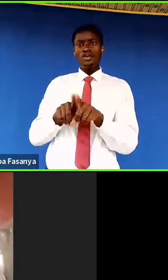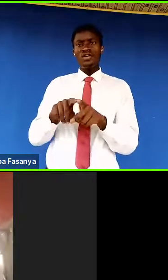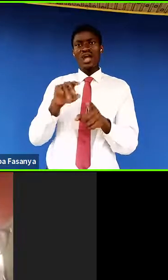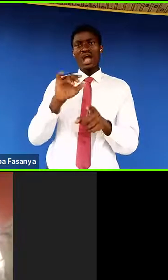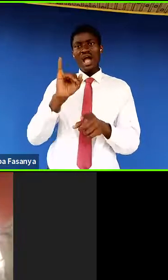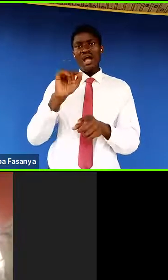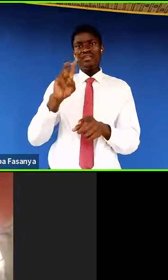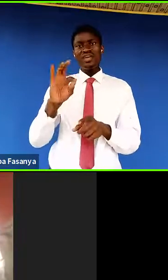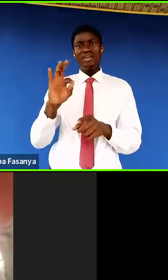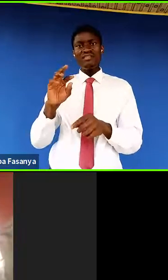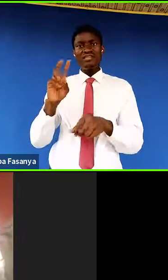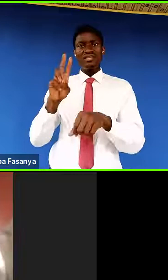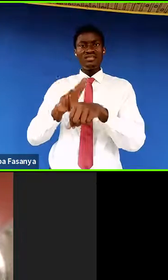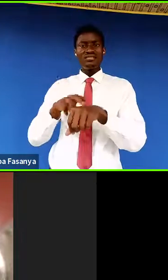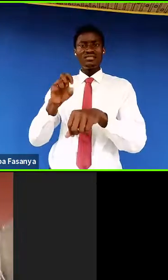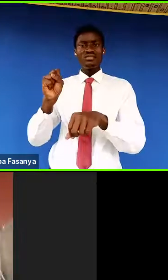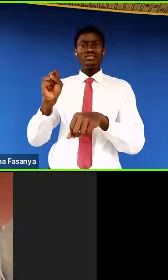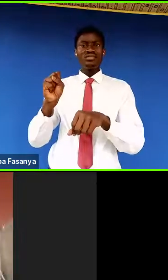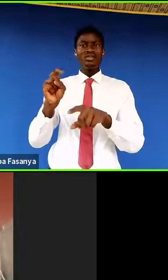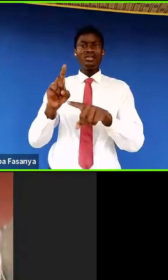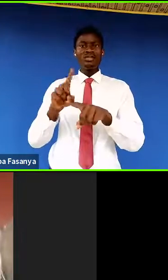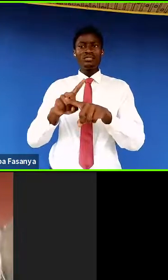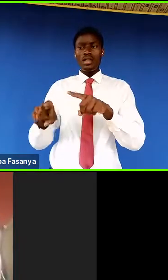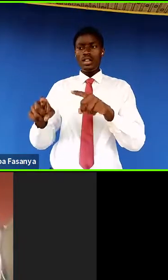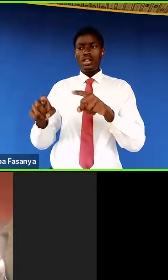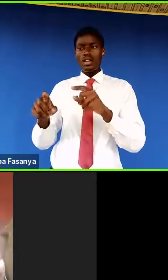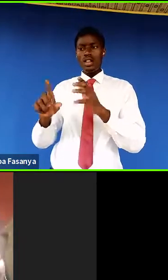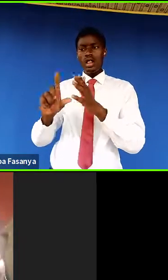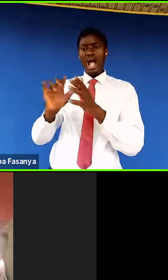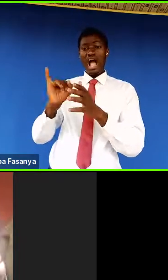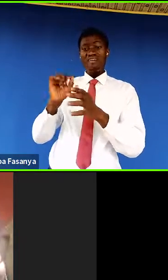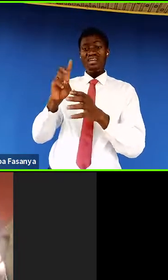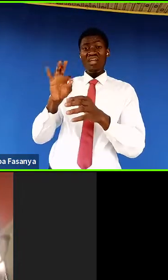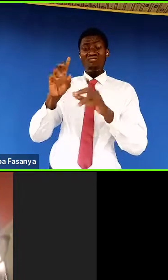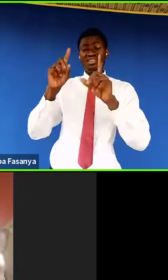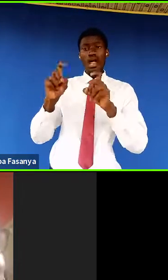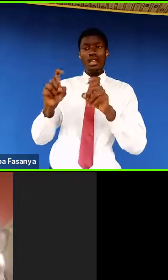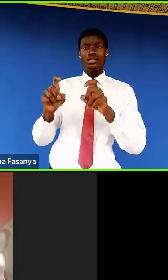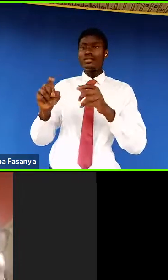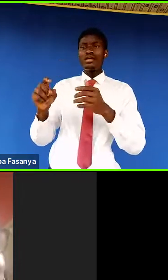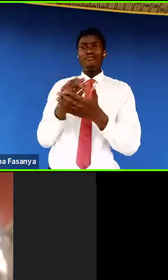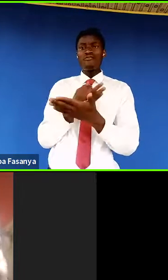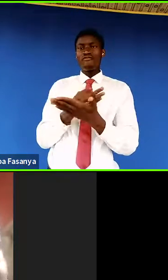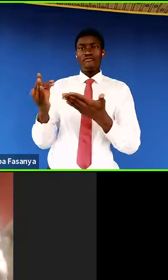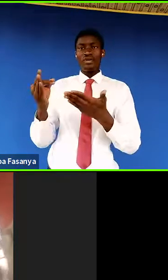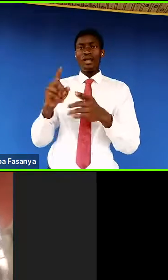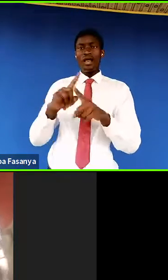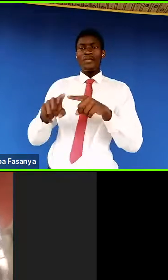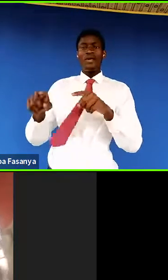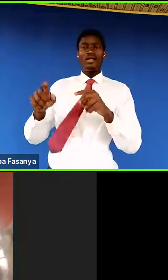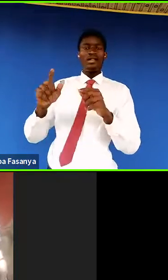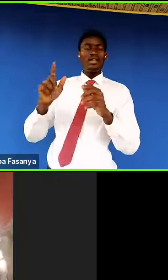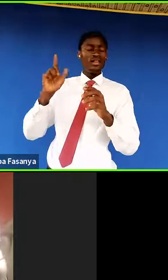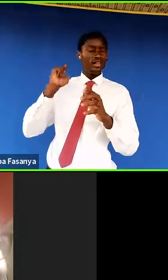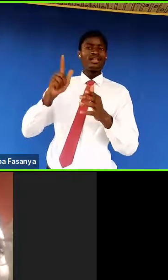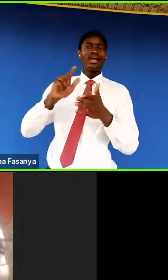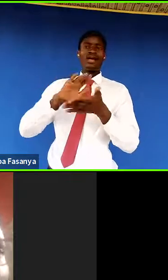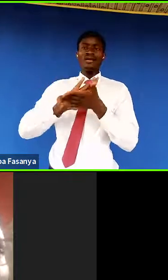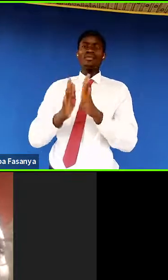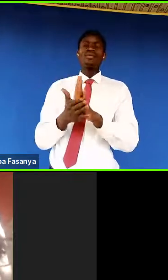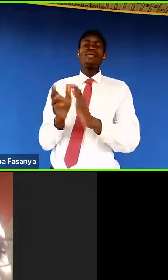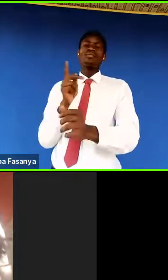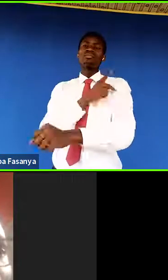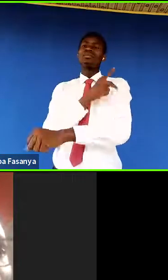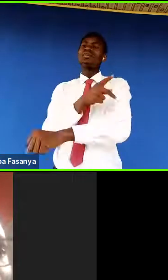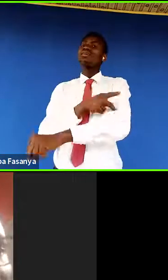it just didn't work. And then all of a sudden she got pregnant. So I had a number of patients that called me by December. They would also, doctor, you